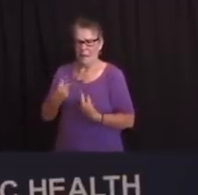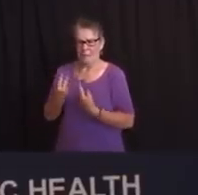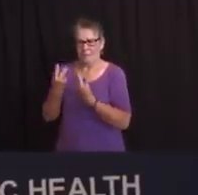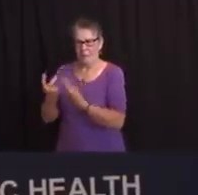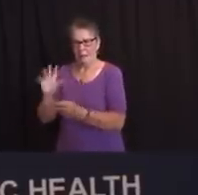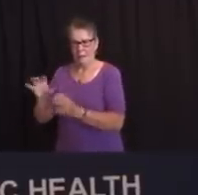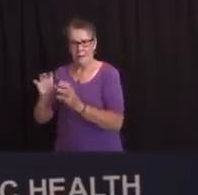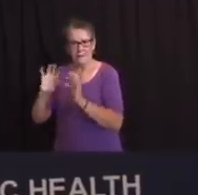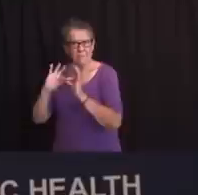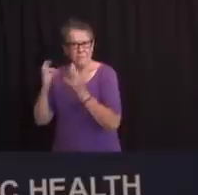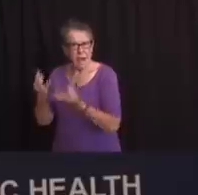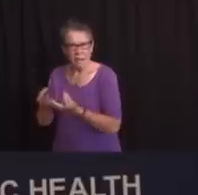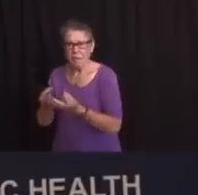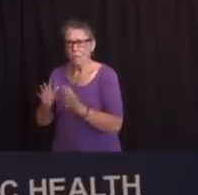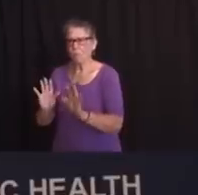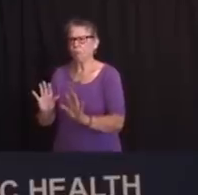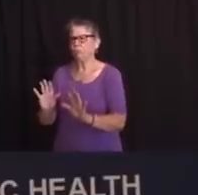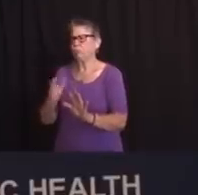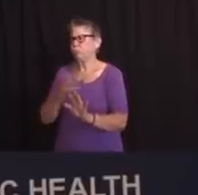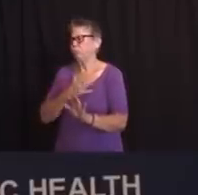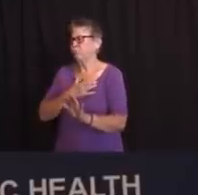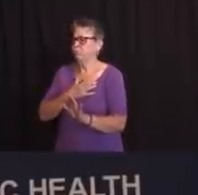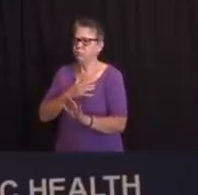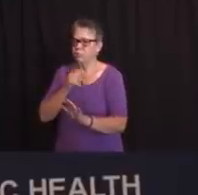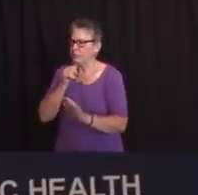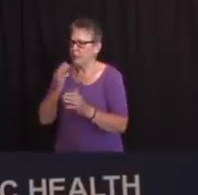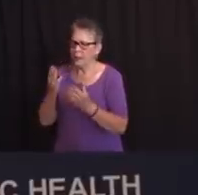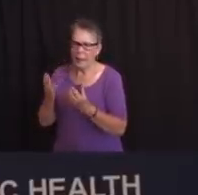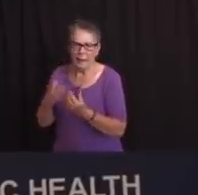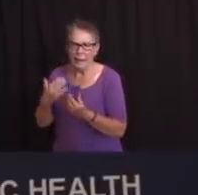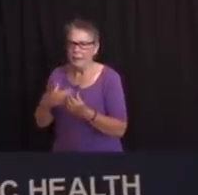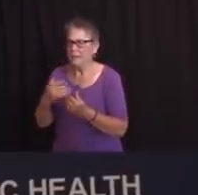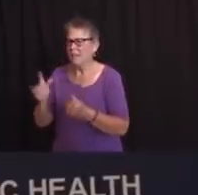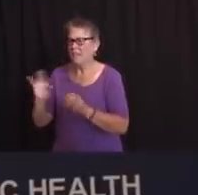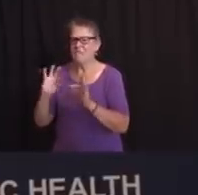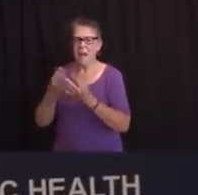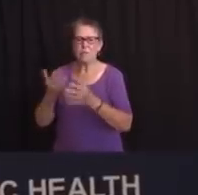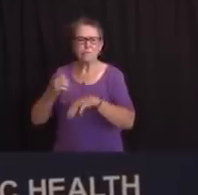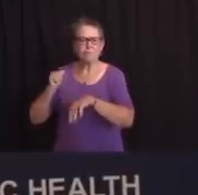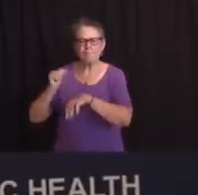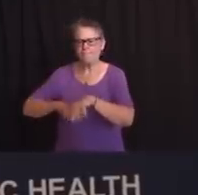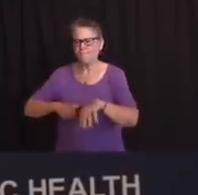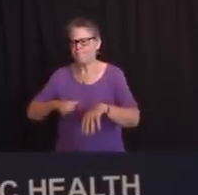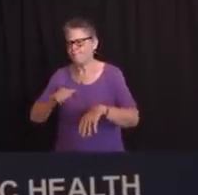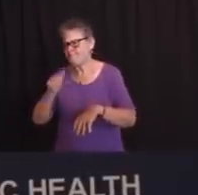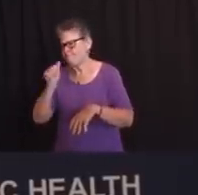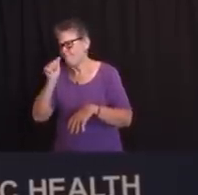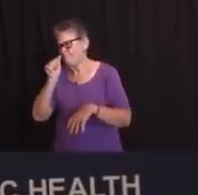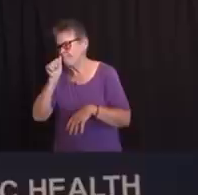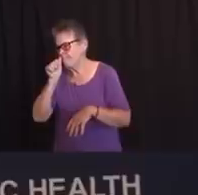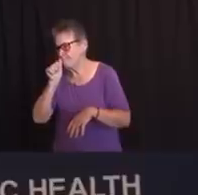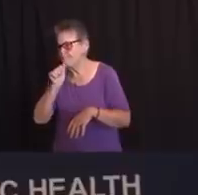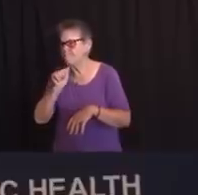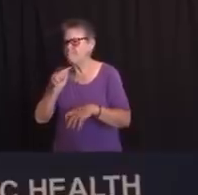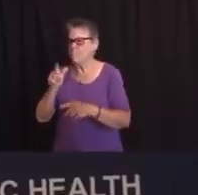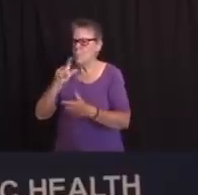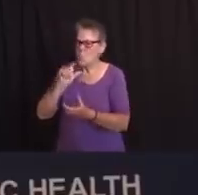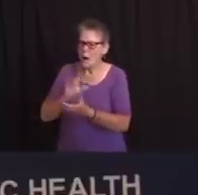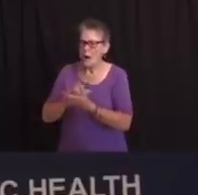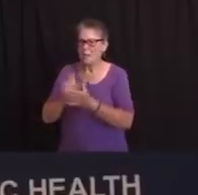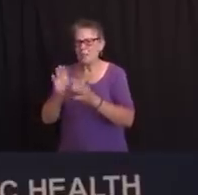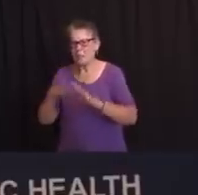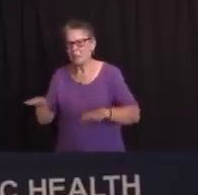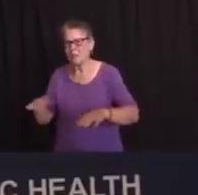strong, persevering family when I sat down with his wife and 4 children. And although we are a devastated